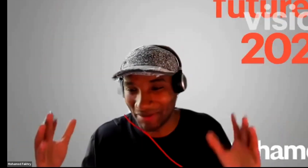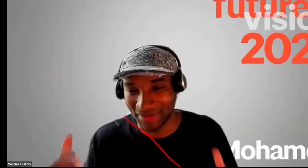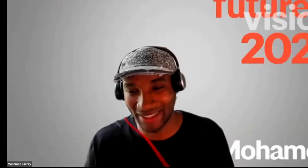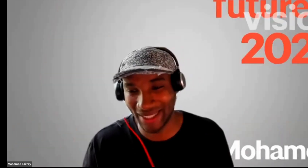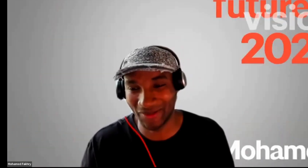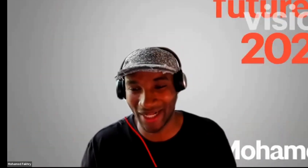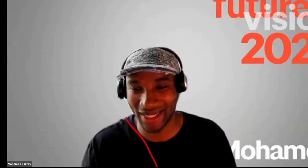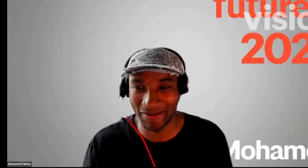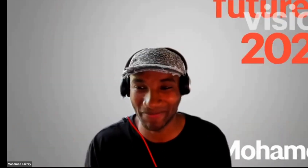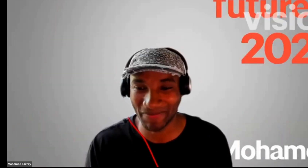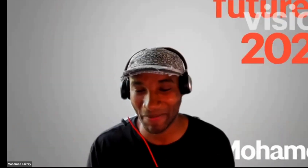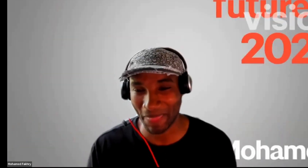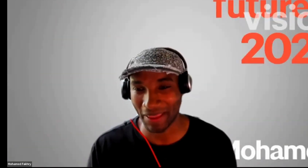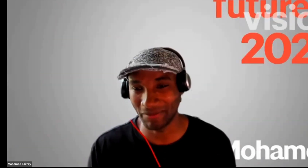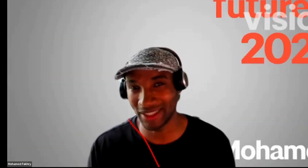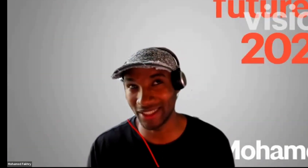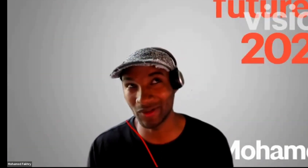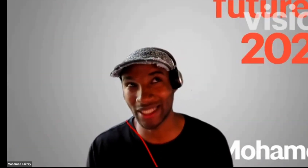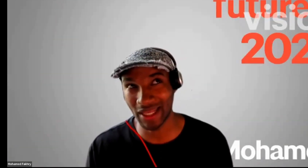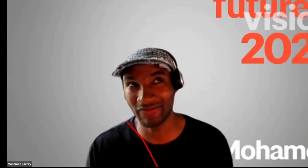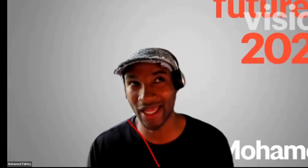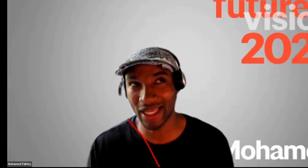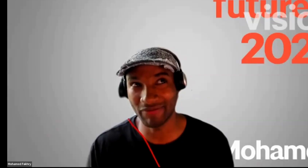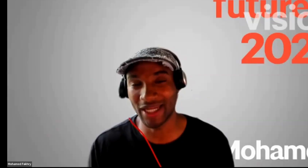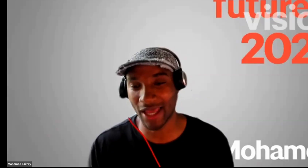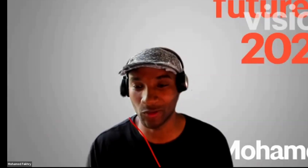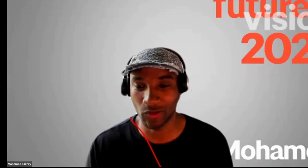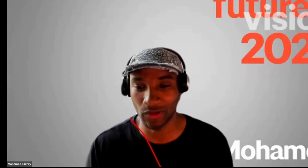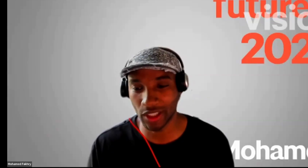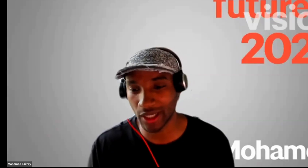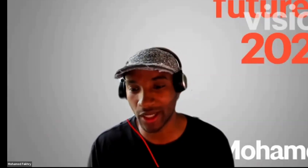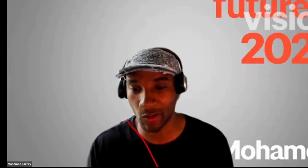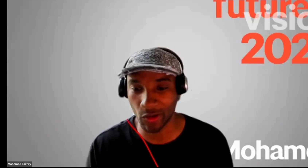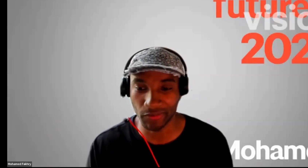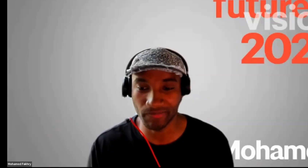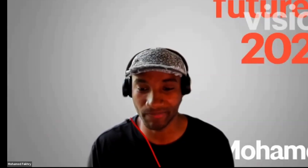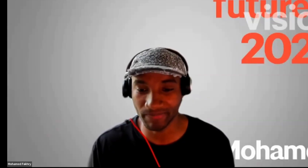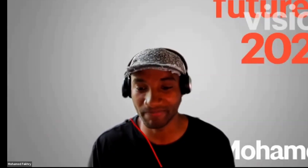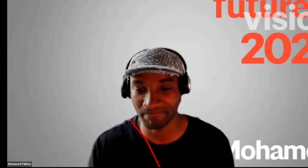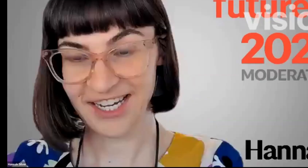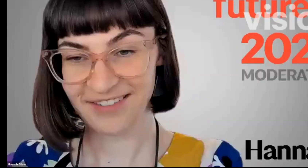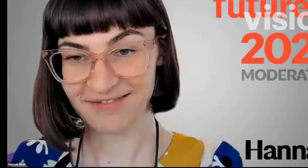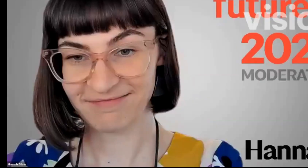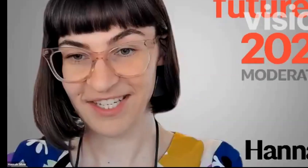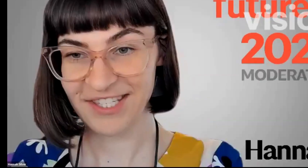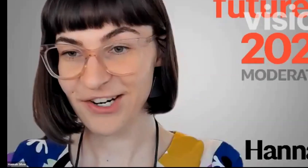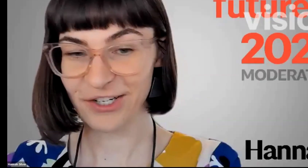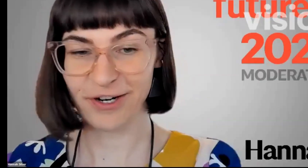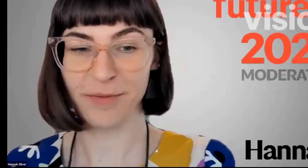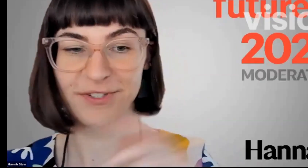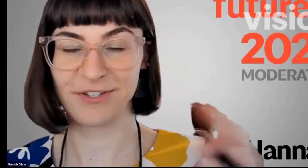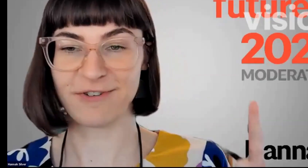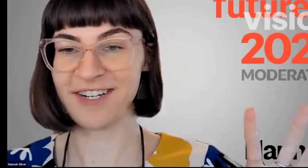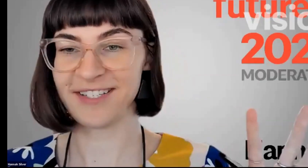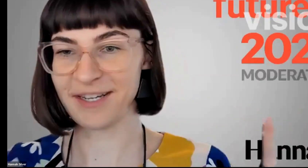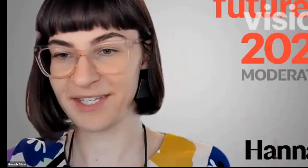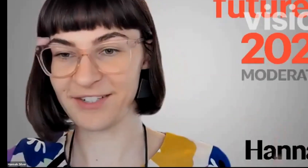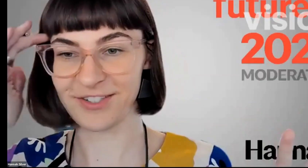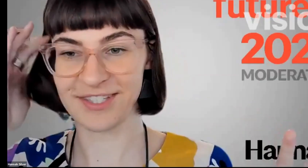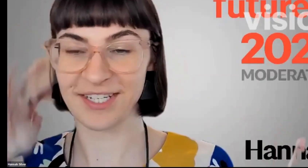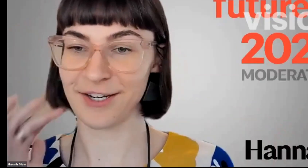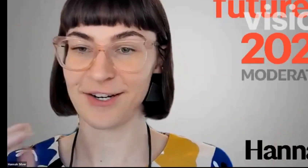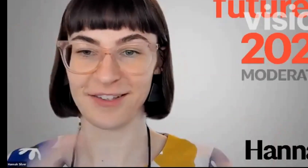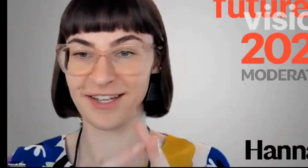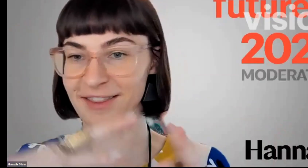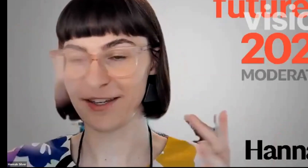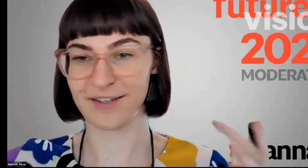just came naturally, but it was kind of like after high school, not early on. Yeah, these are incredible stories. I mean,